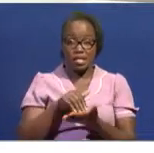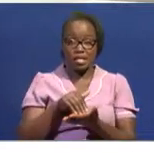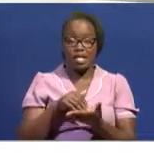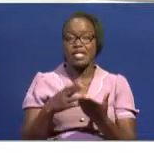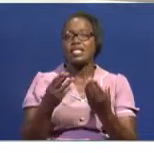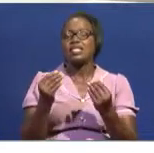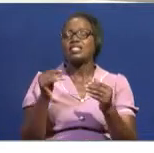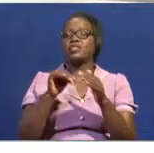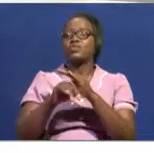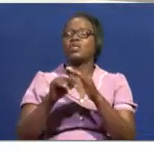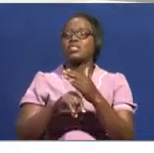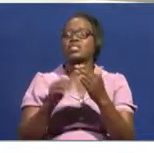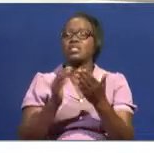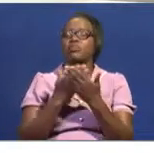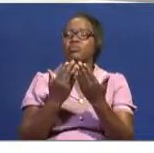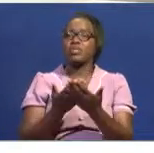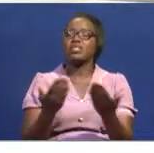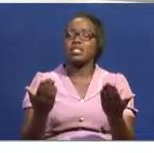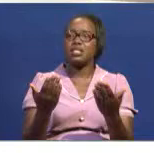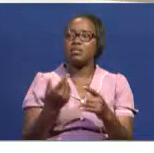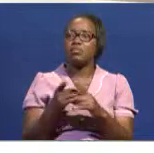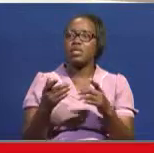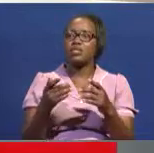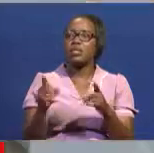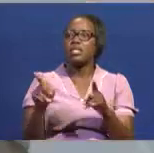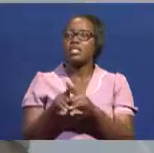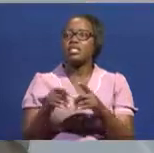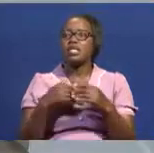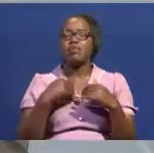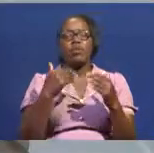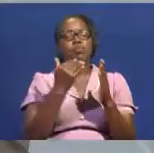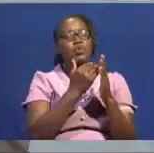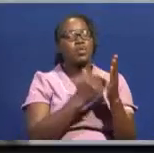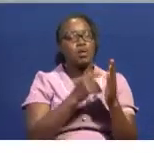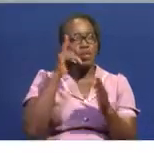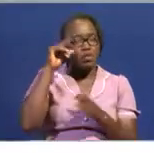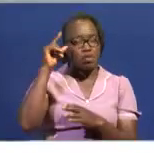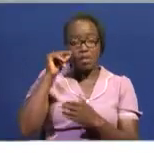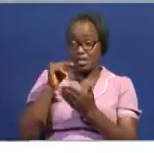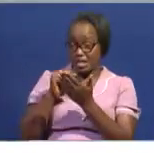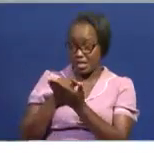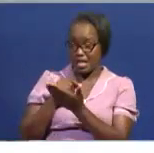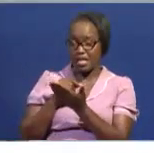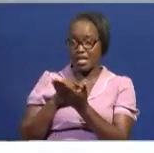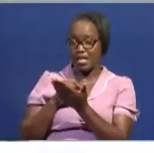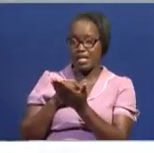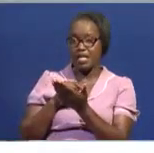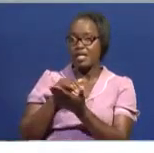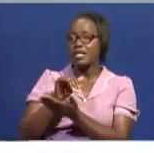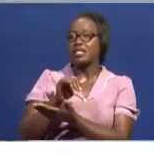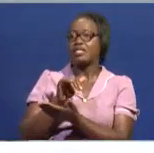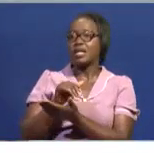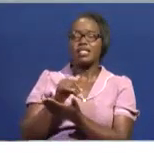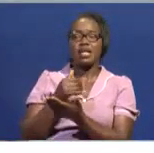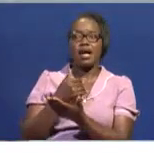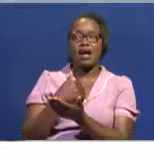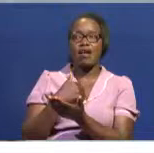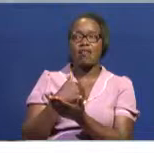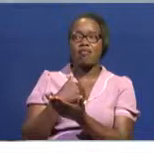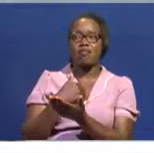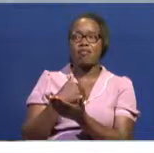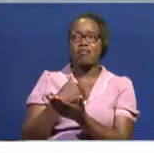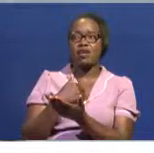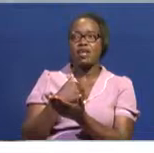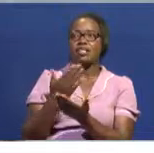it's easier to access some of these children, but we still have a program in Mombasa that is having the